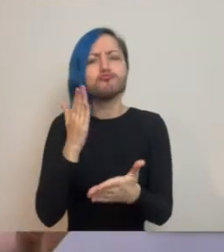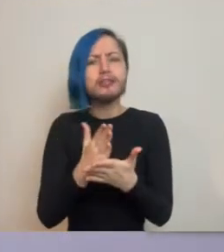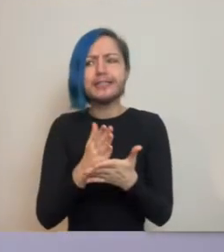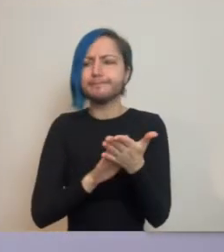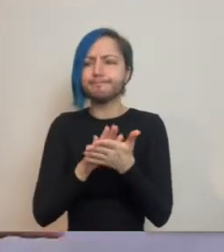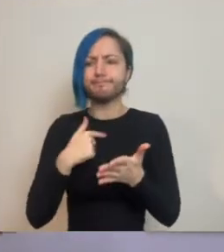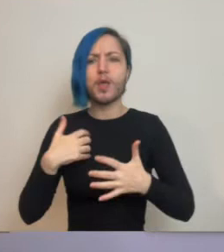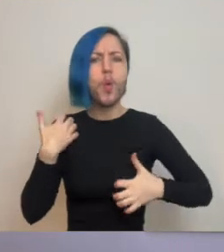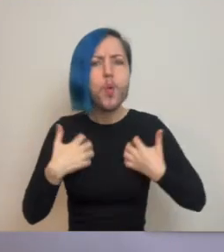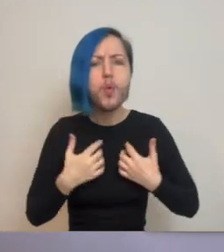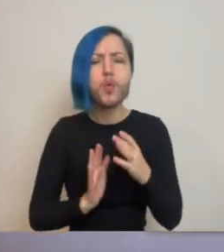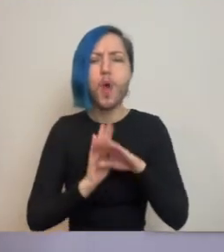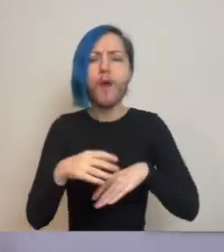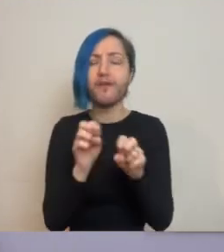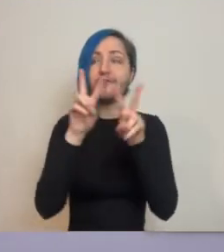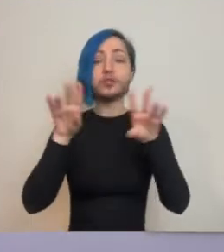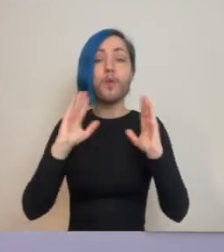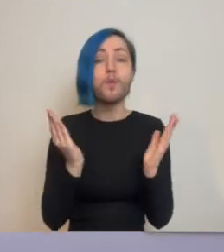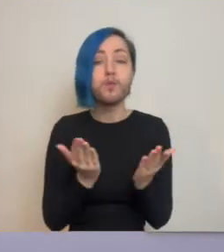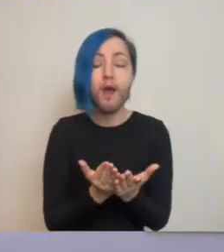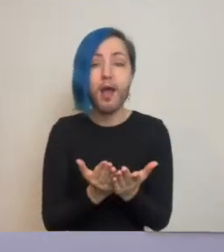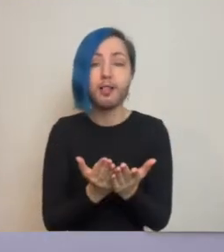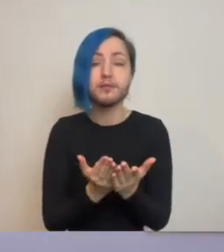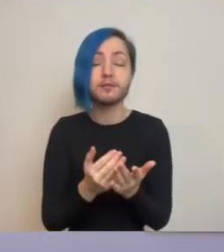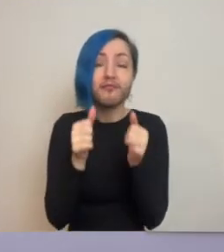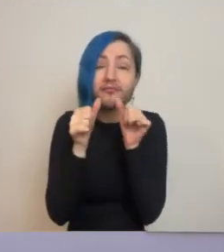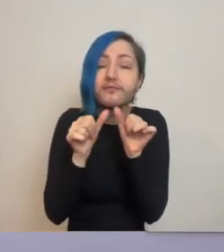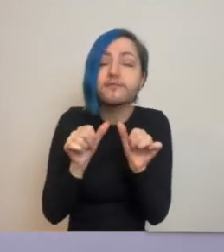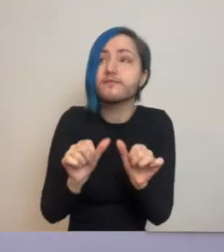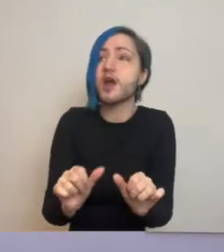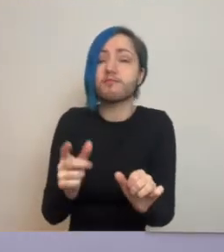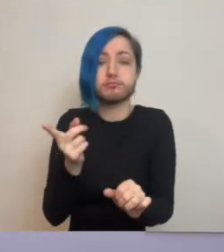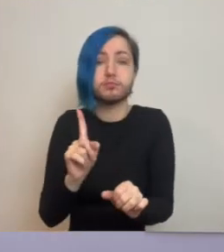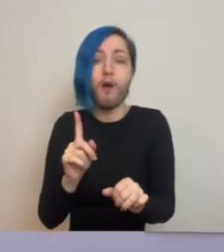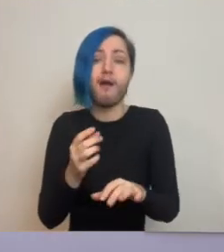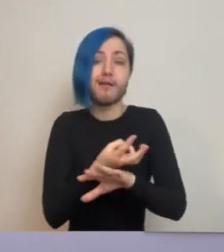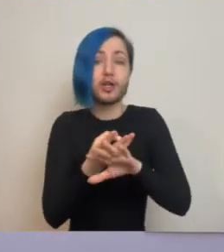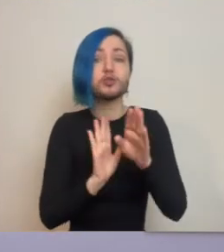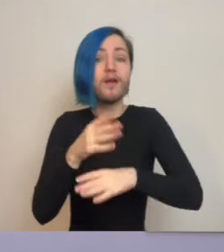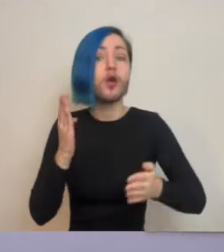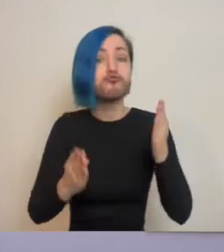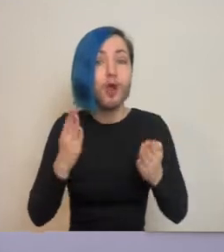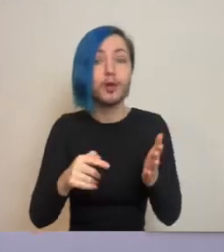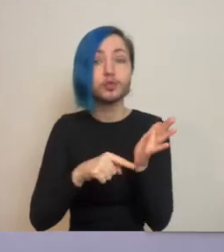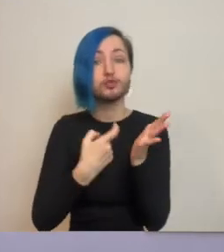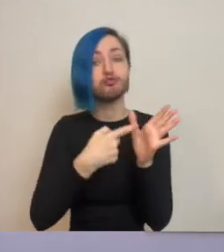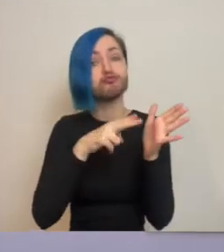excitement about the visual world. And I loved watching cartoons about robots. So Transformers was one of my